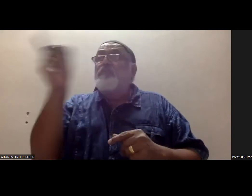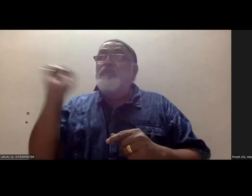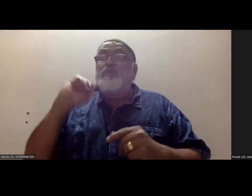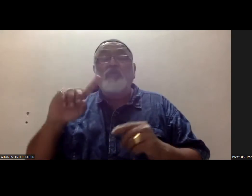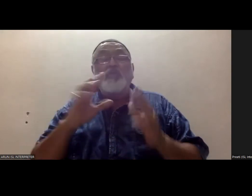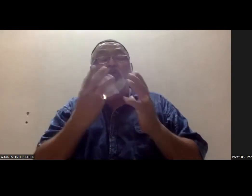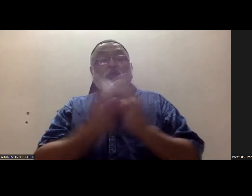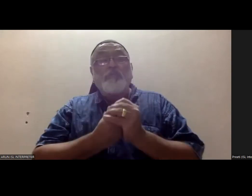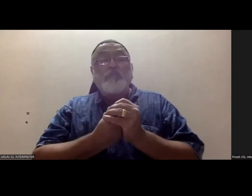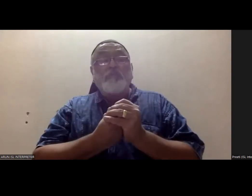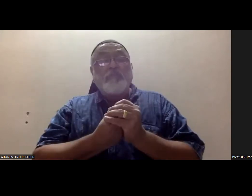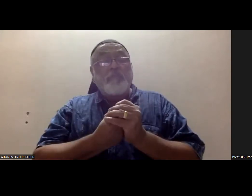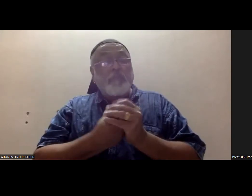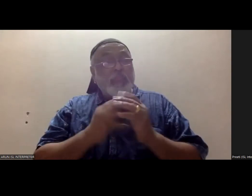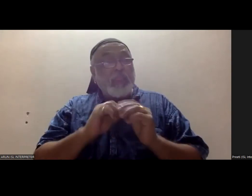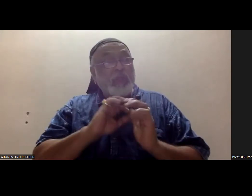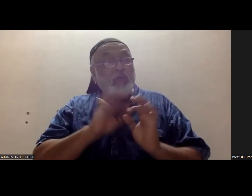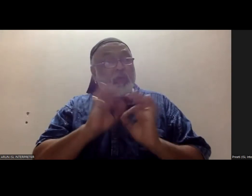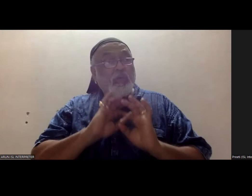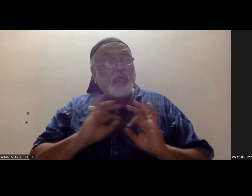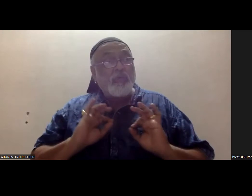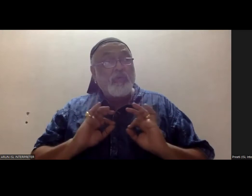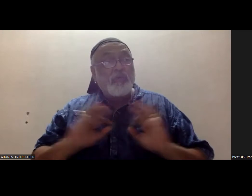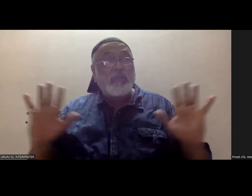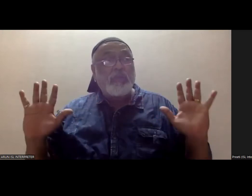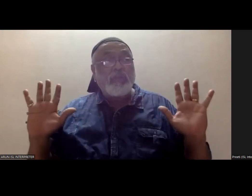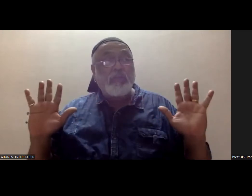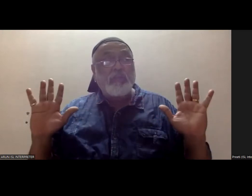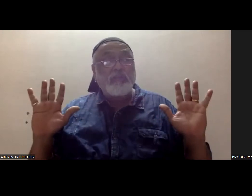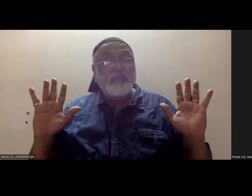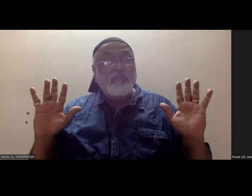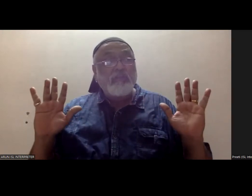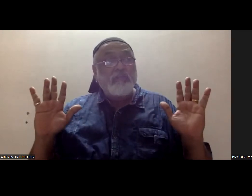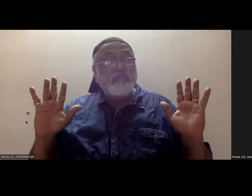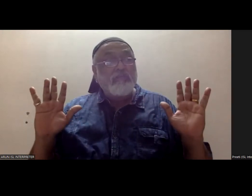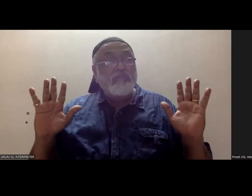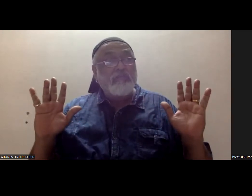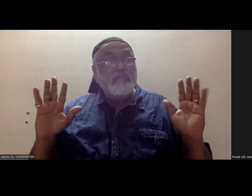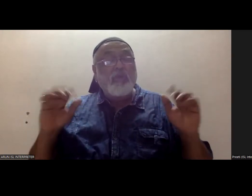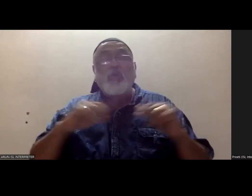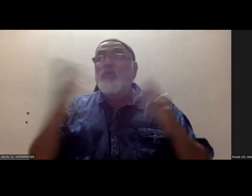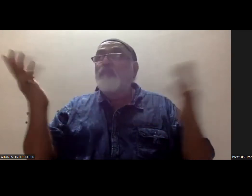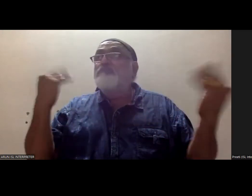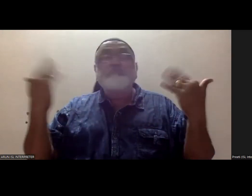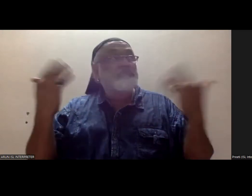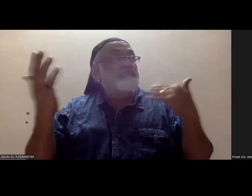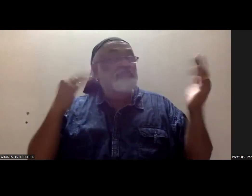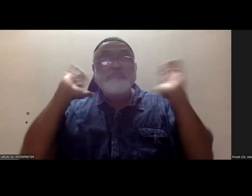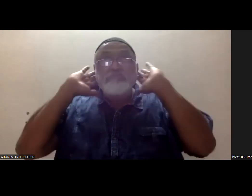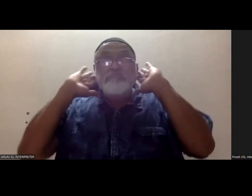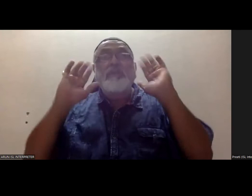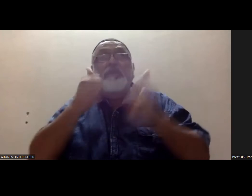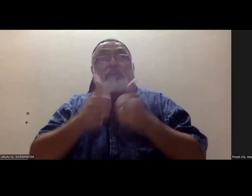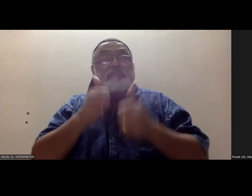that we have already we have uh, uh, taken all the concerns and issues